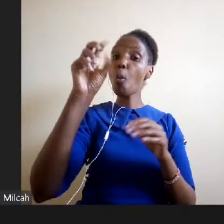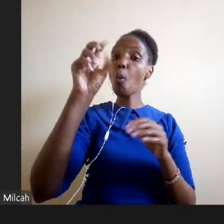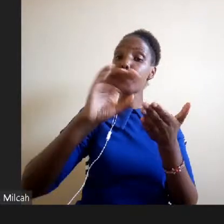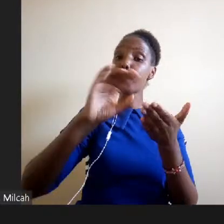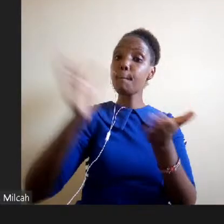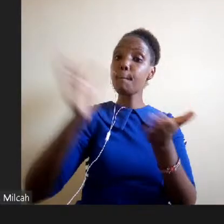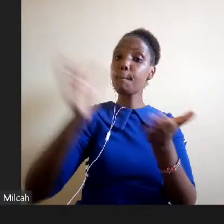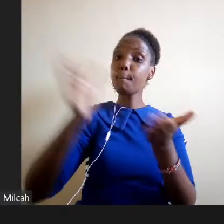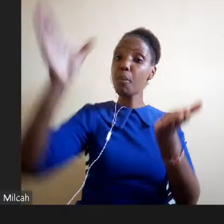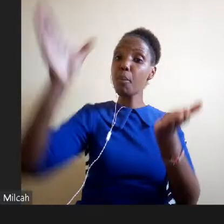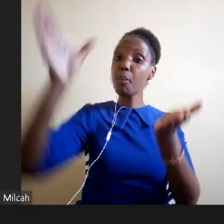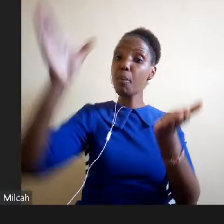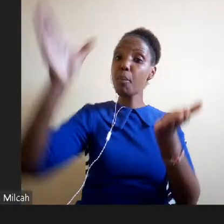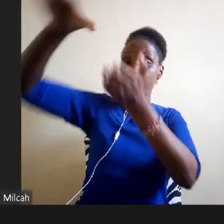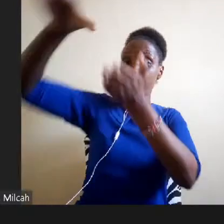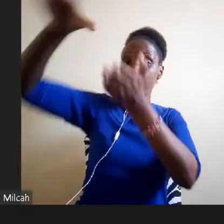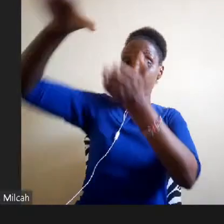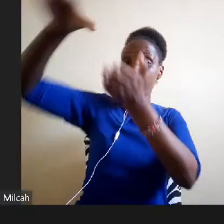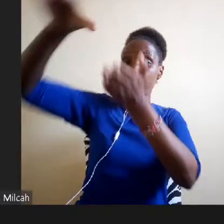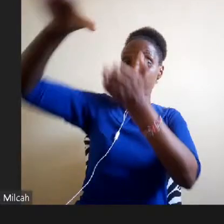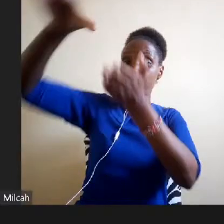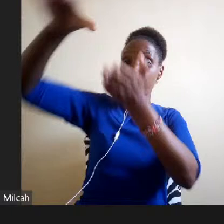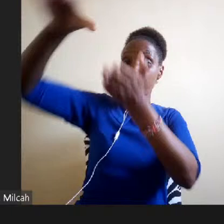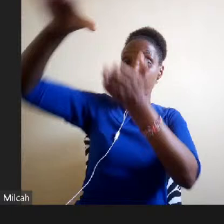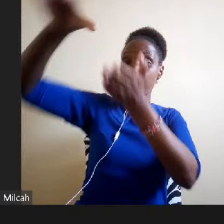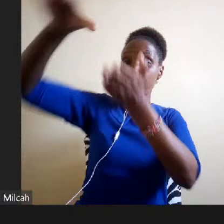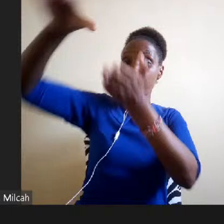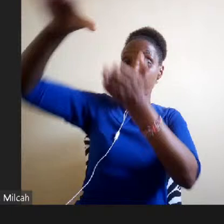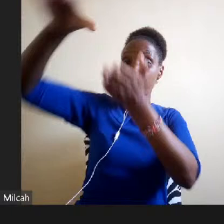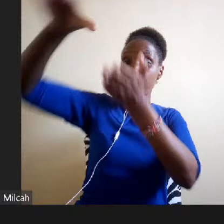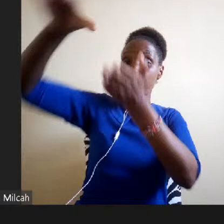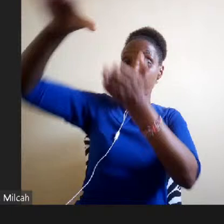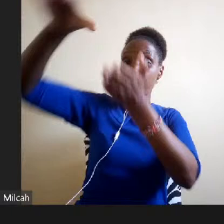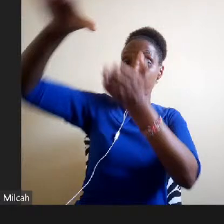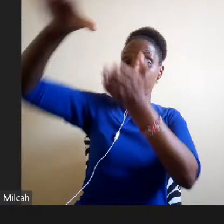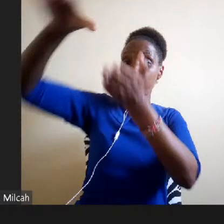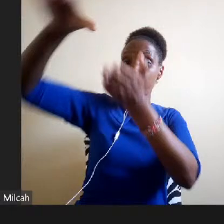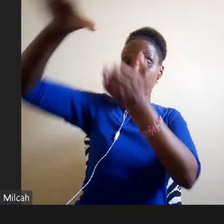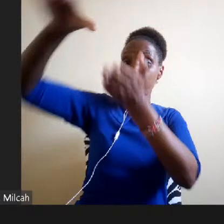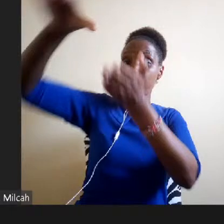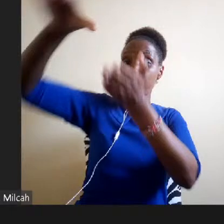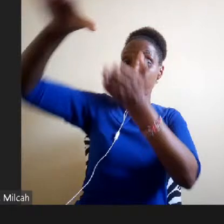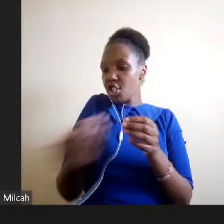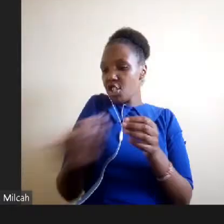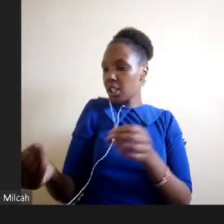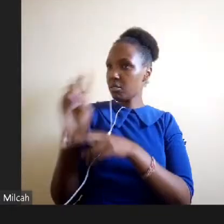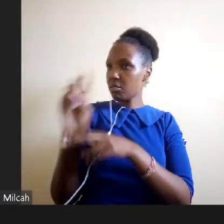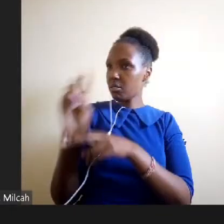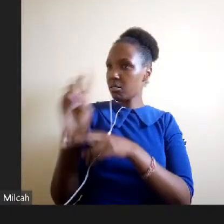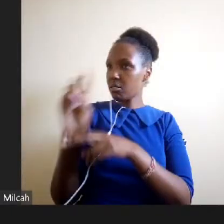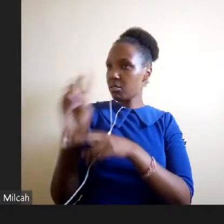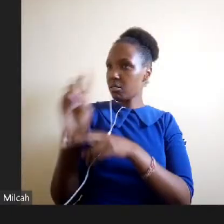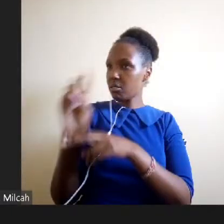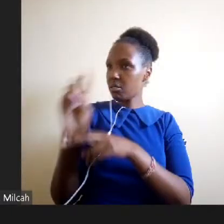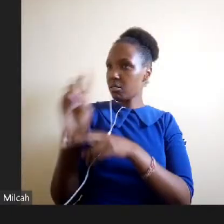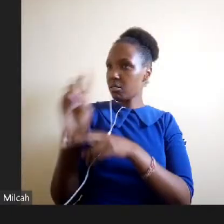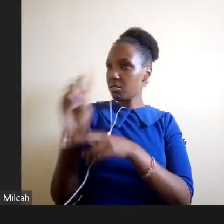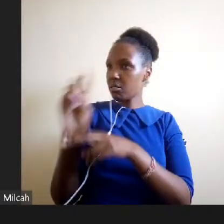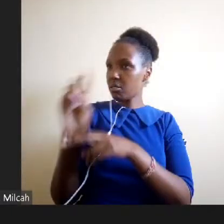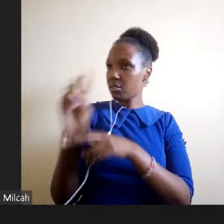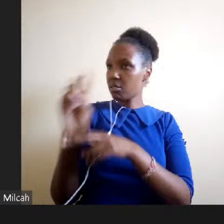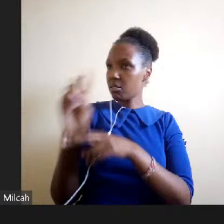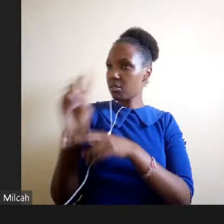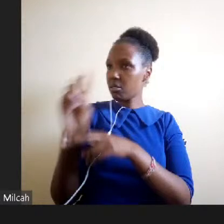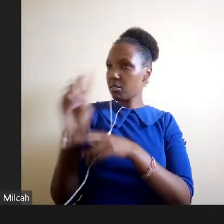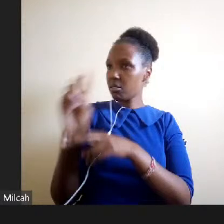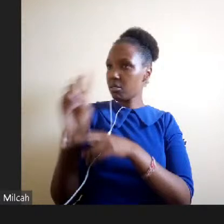are using your phone, which is very common for us parents at this particular time, they're not able to watch or access any mature content. So